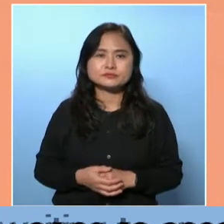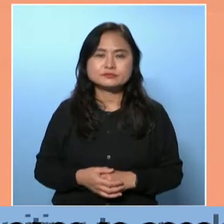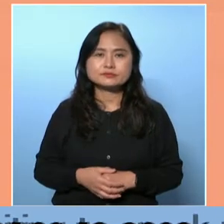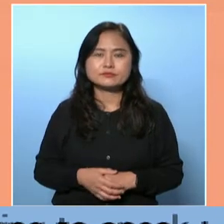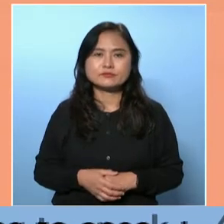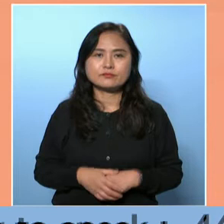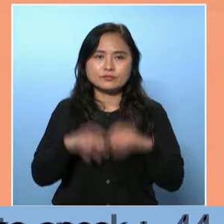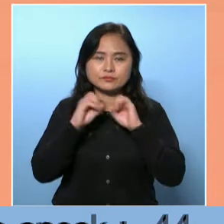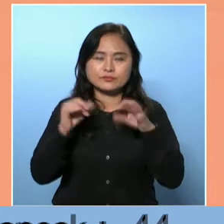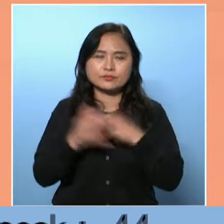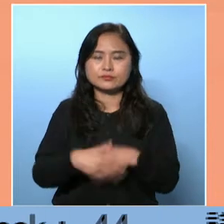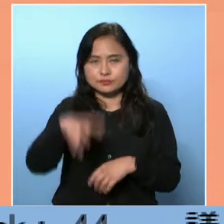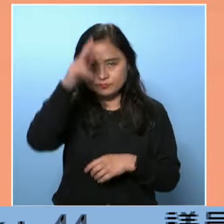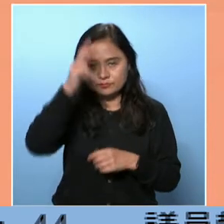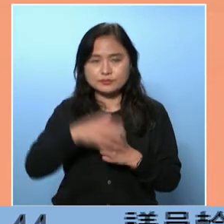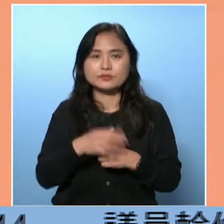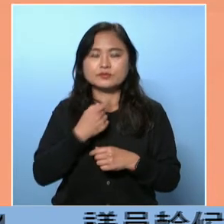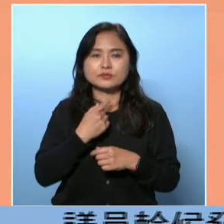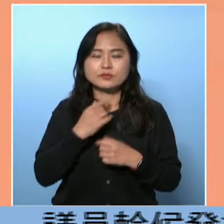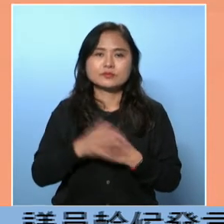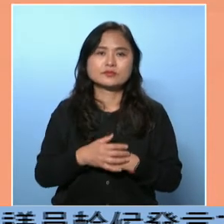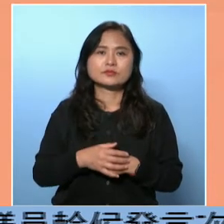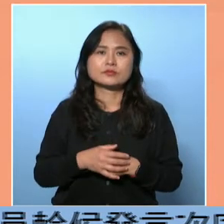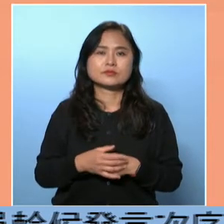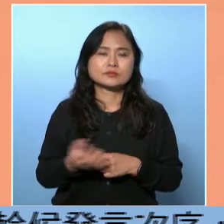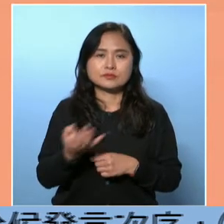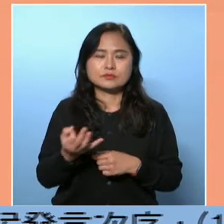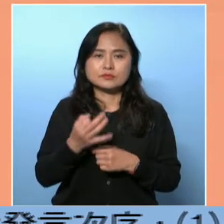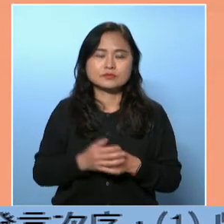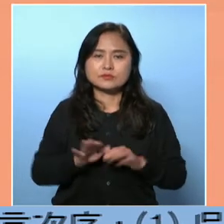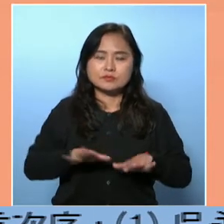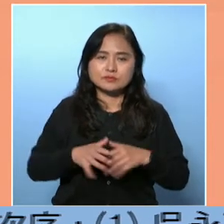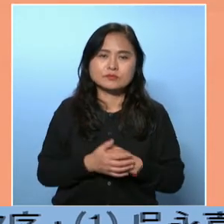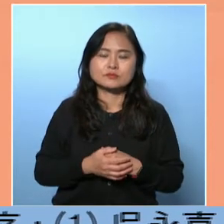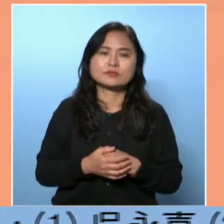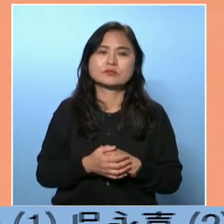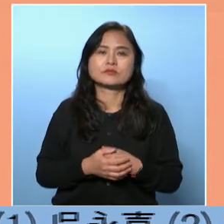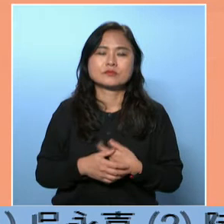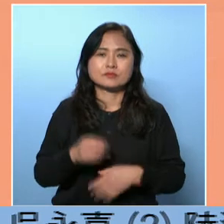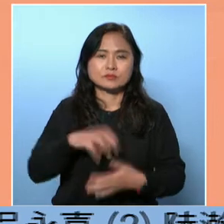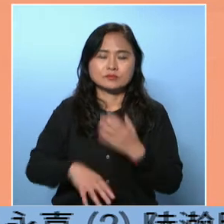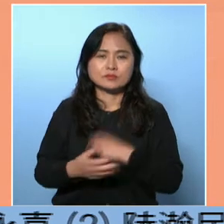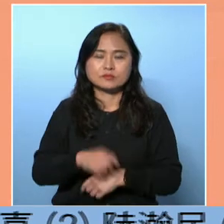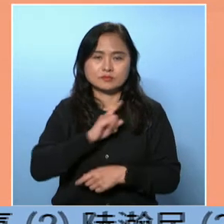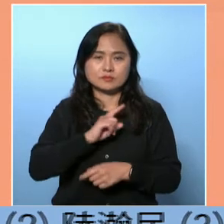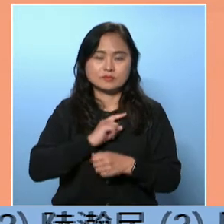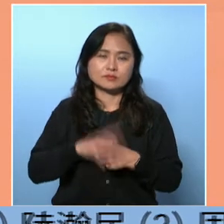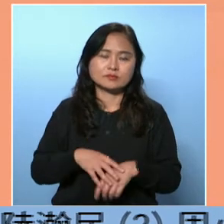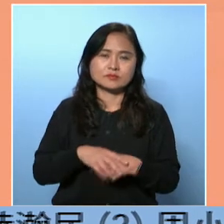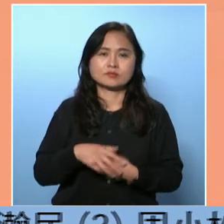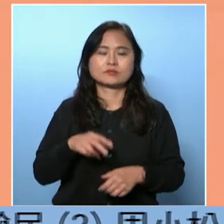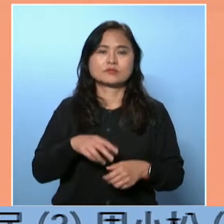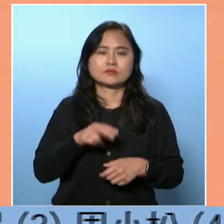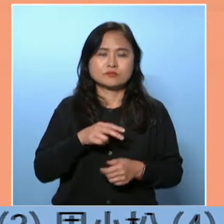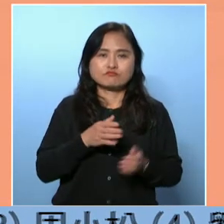help stabilize the epidemic situation in Hong Kong. I urge the administration to do